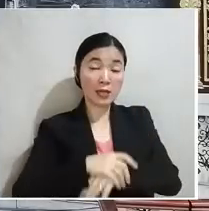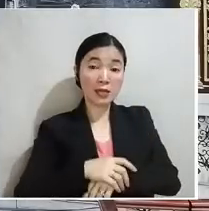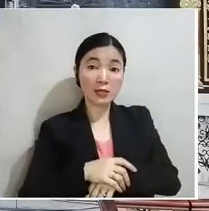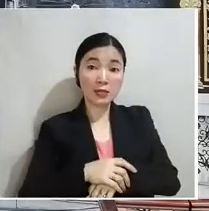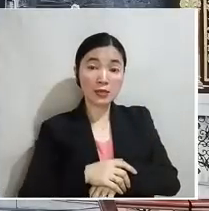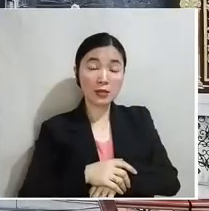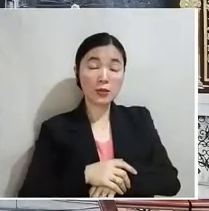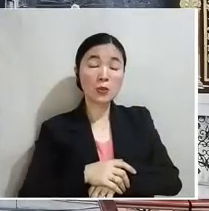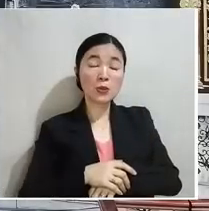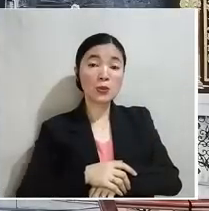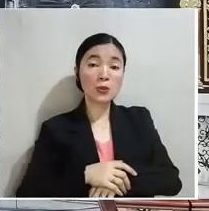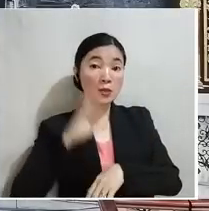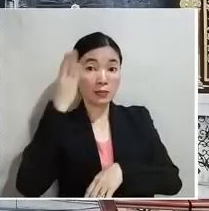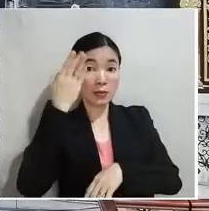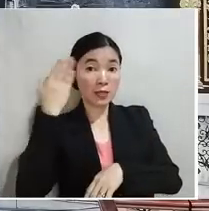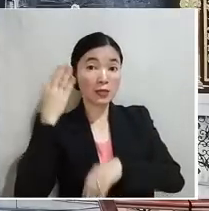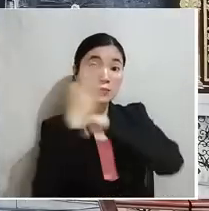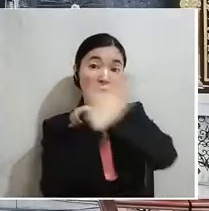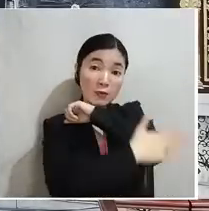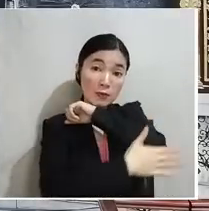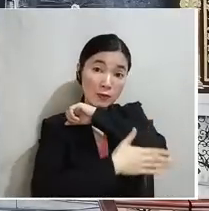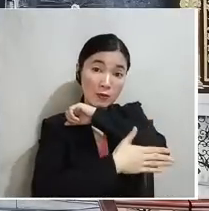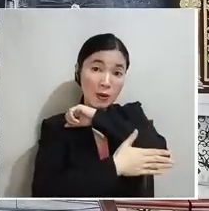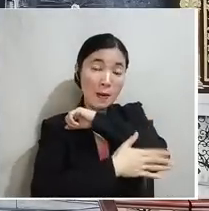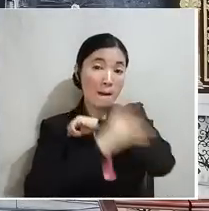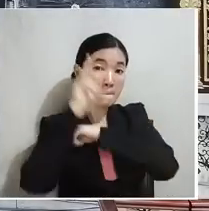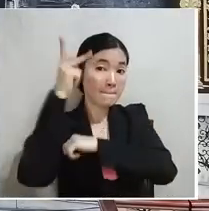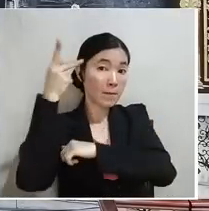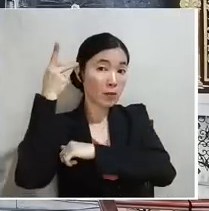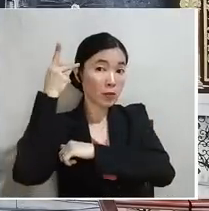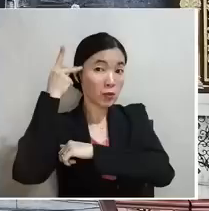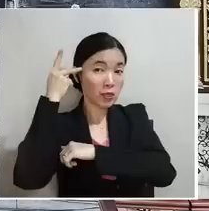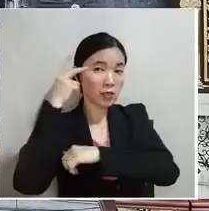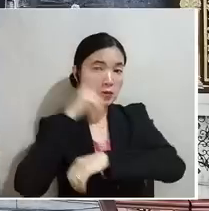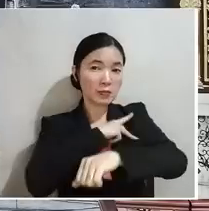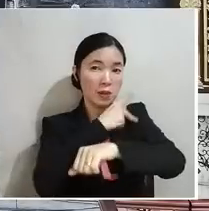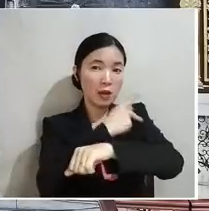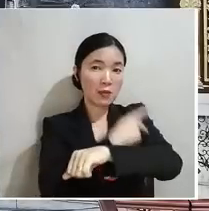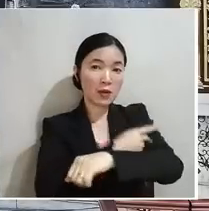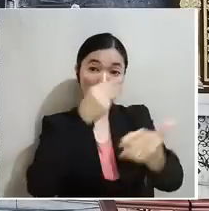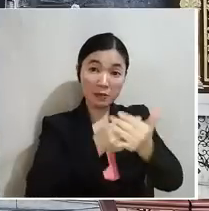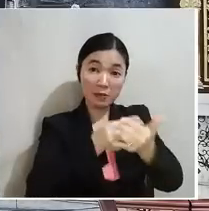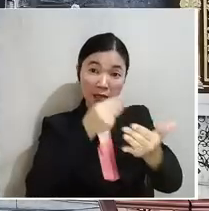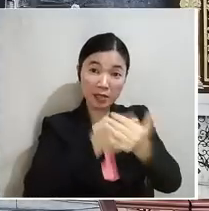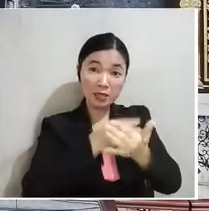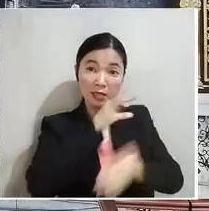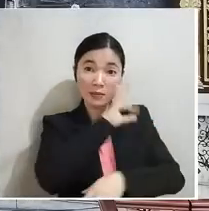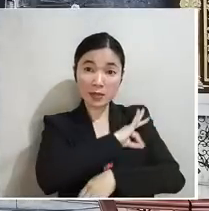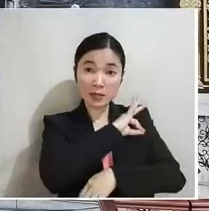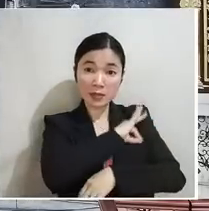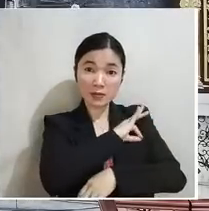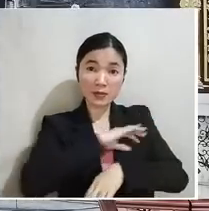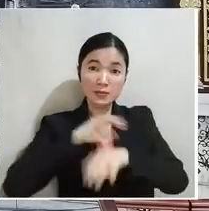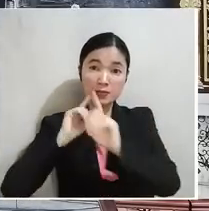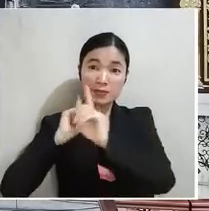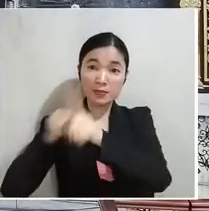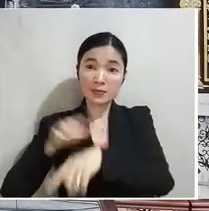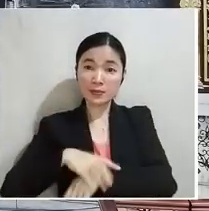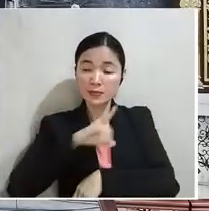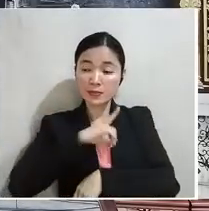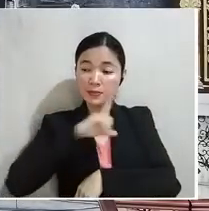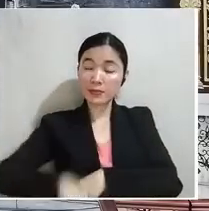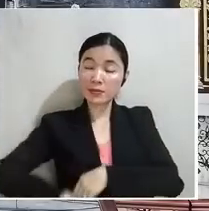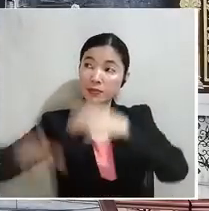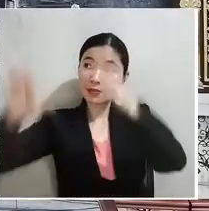oaths for political power and financial gains. We pray. Lord, hear our